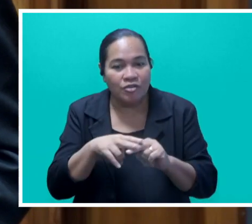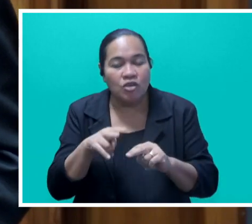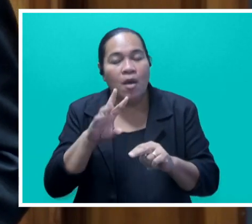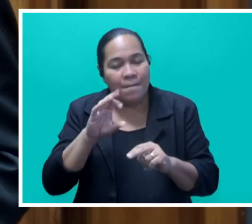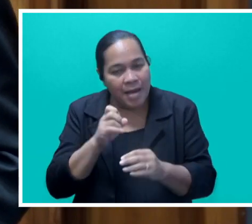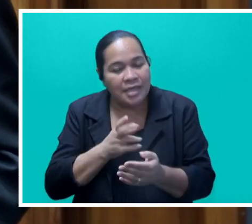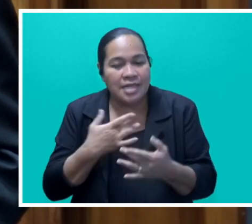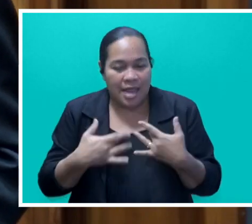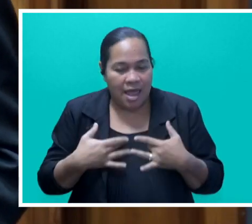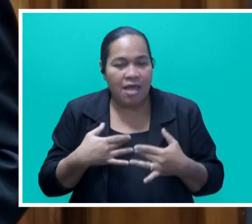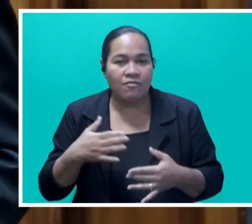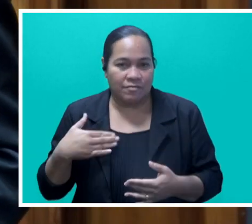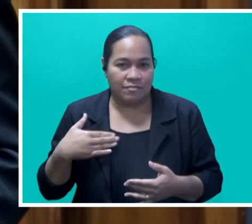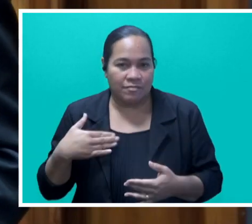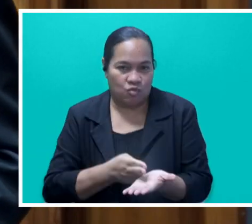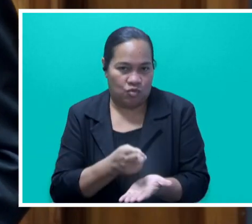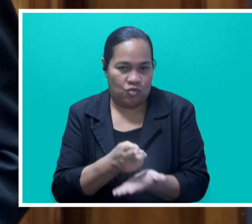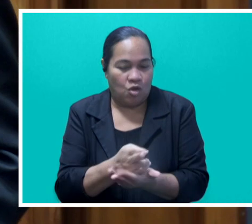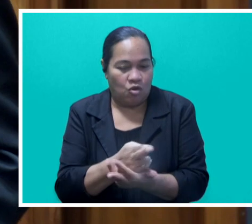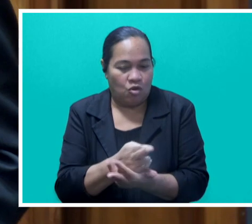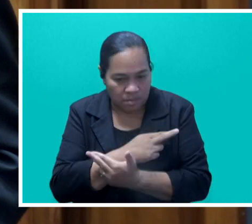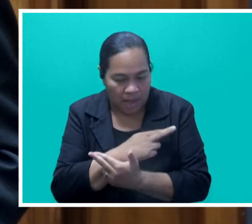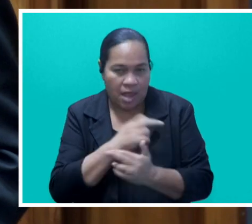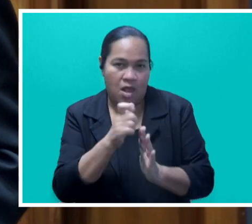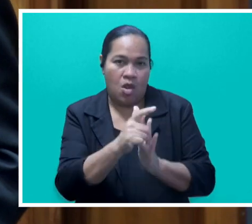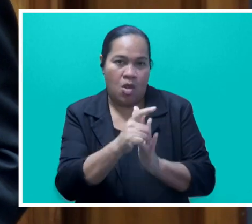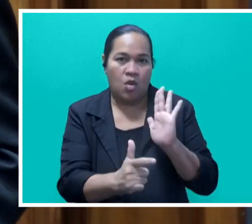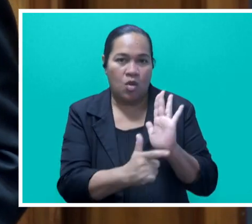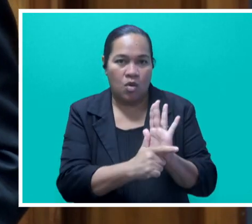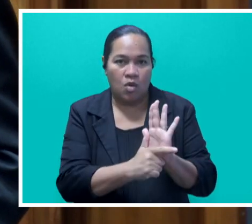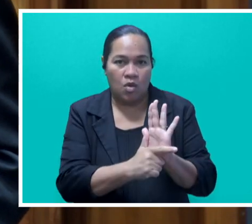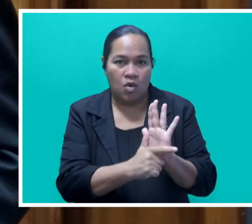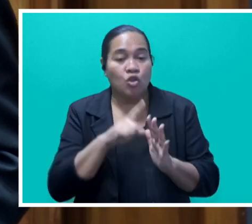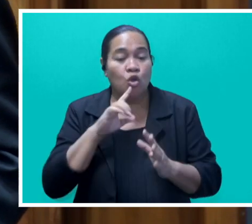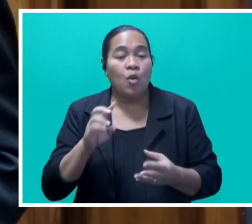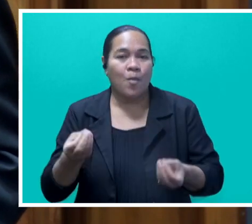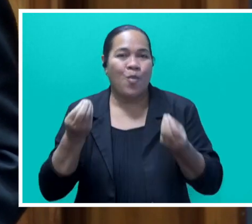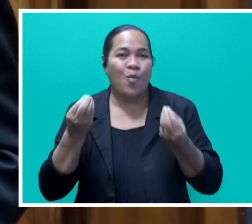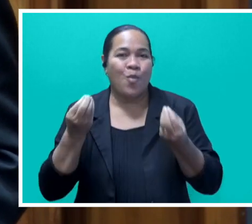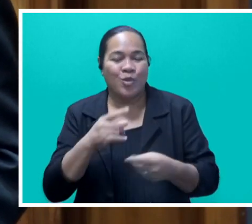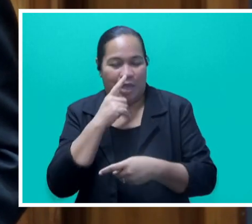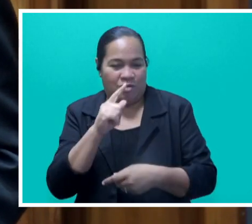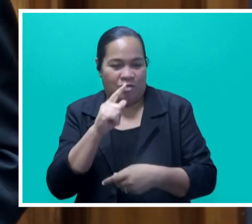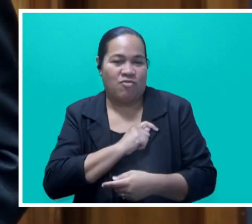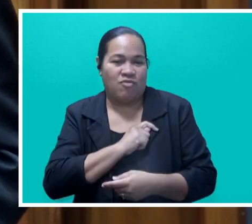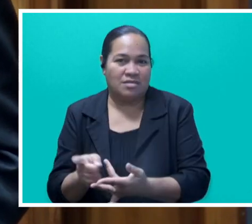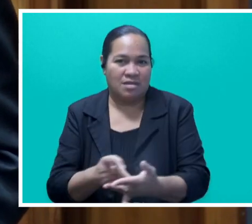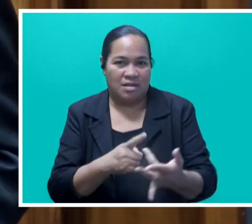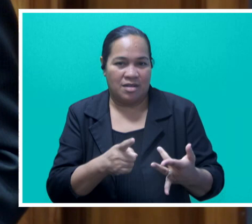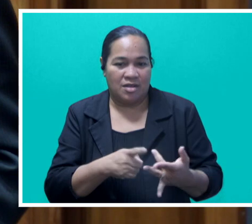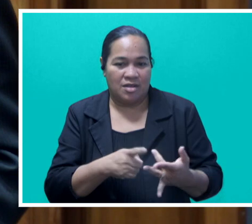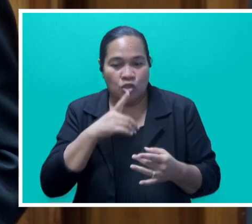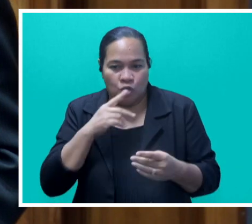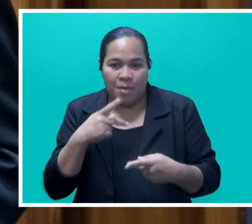the truth, to respect the law, to be worthy of trust, to be industrious